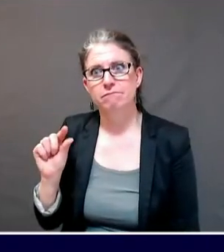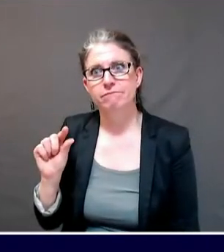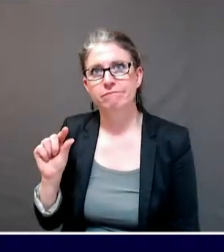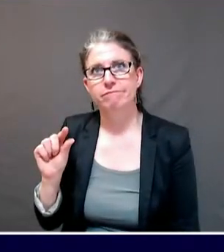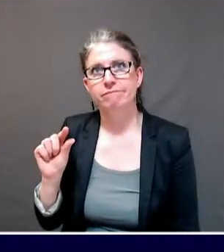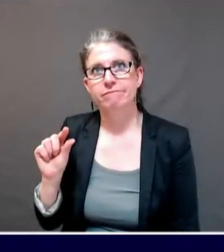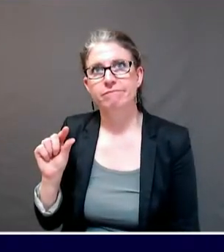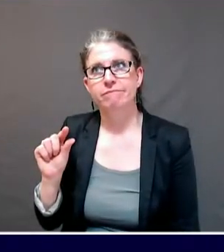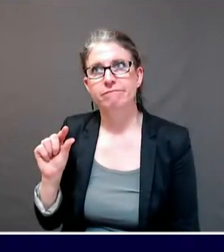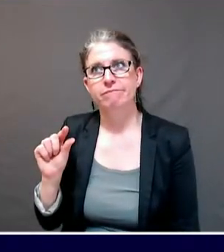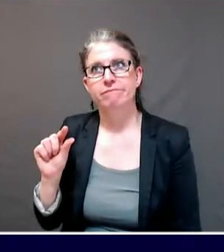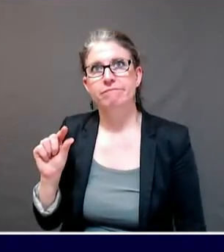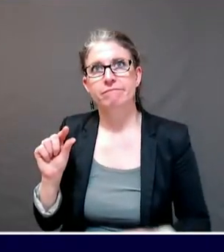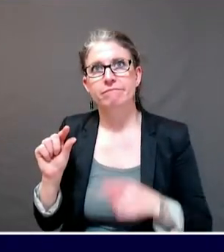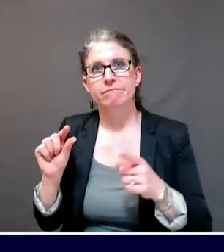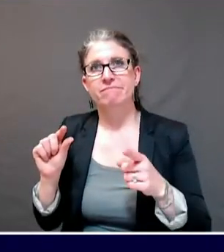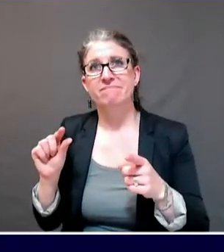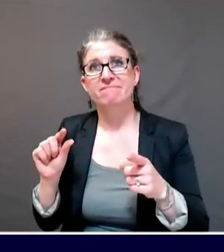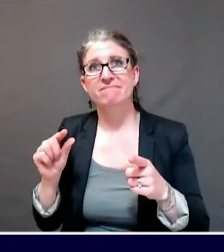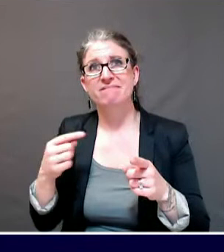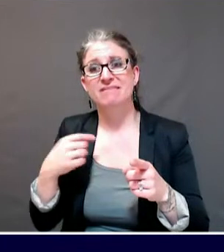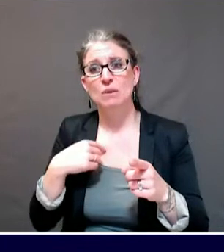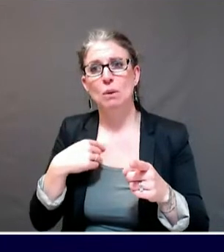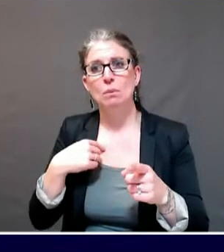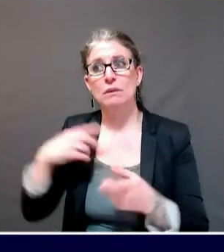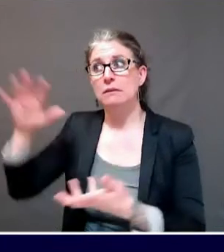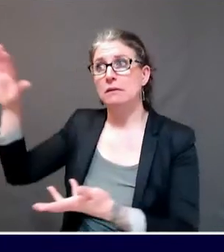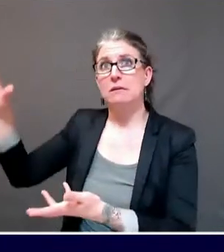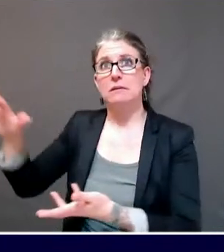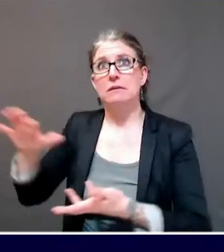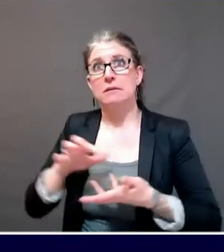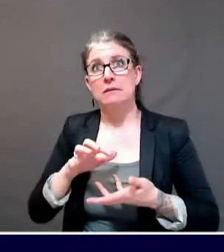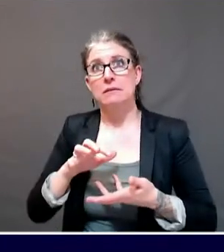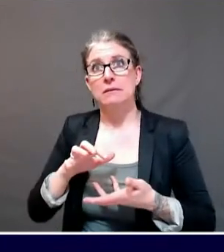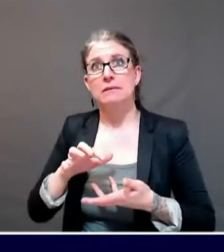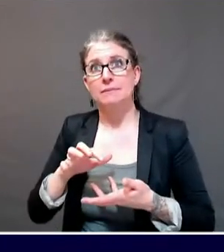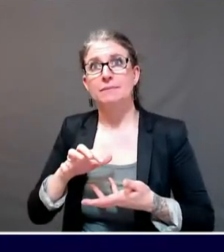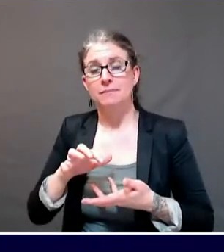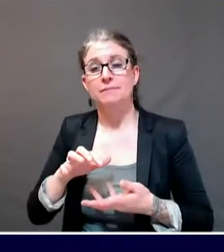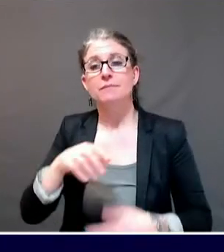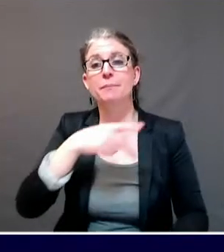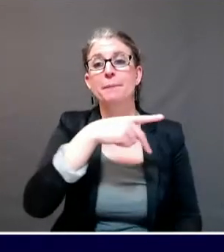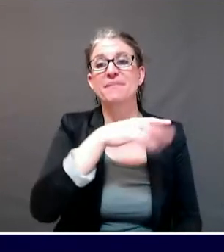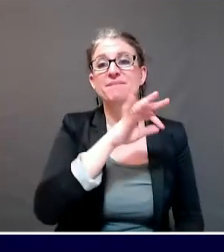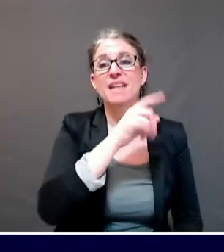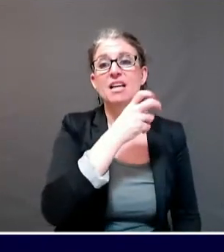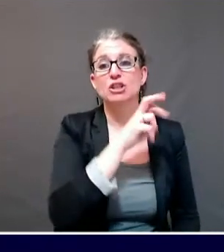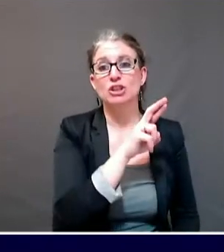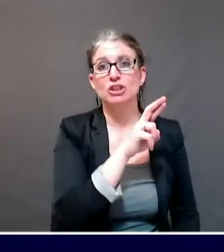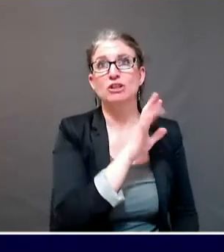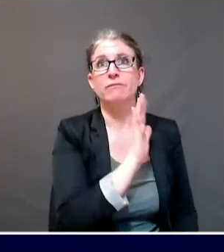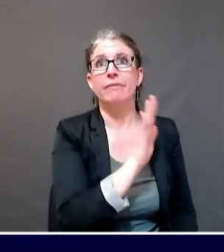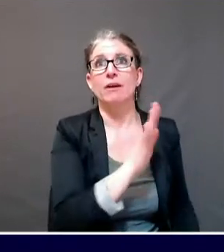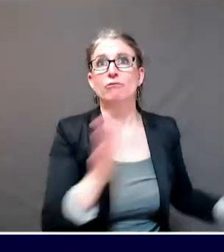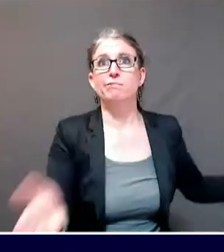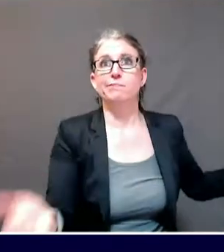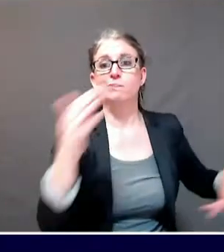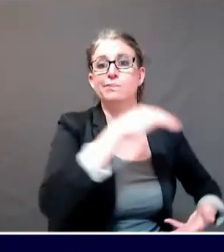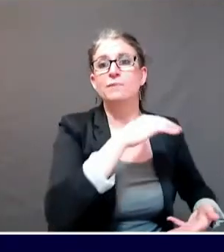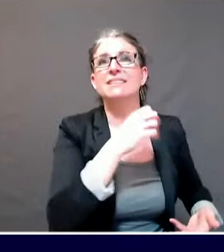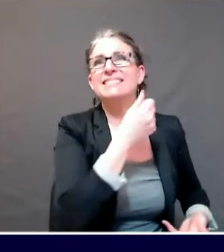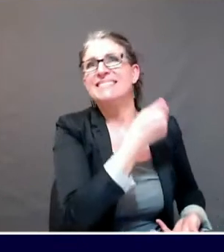received several thousand more Pfizer doses and several thousand fewer Moderna